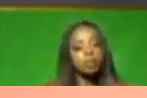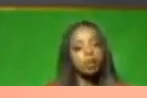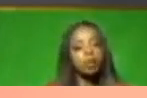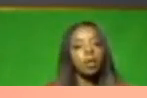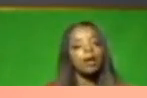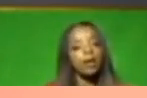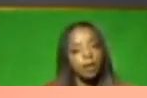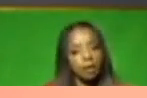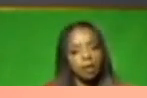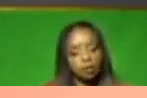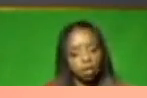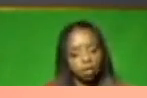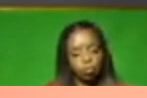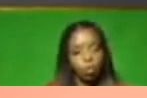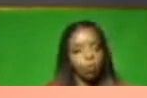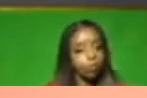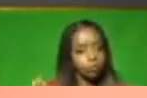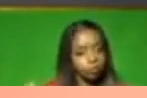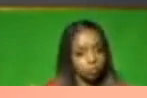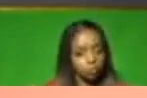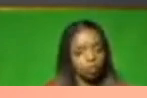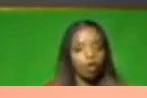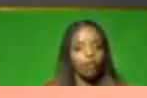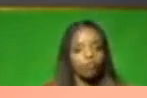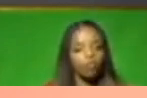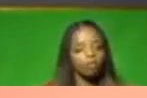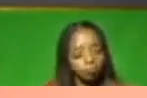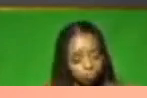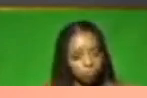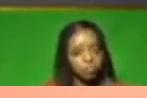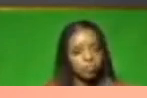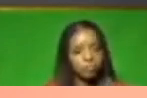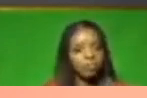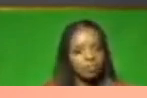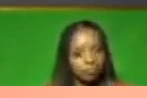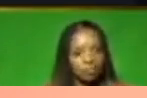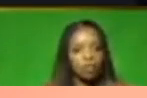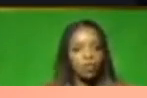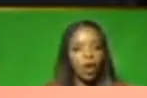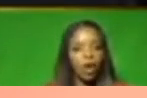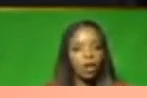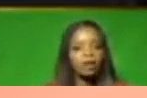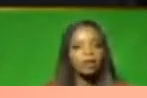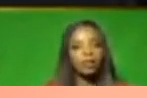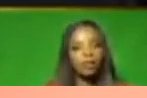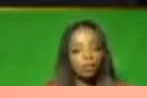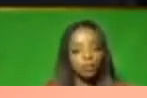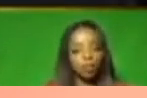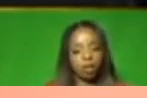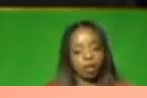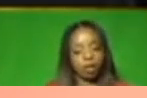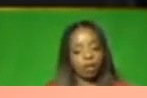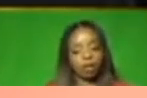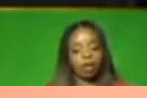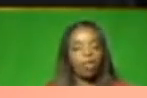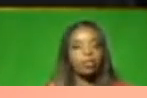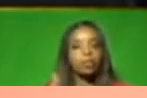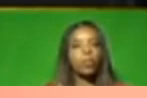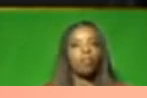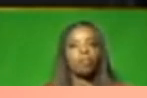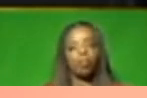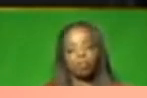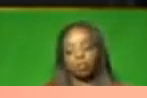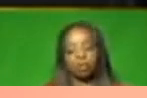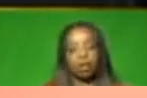engagement with different constituencies and sections of society through bodies like the South African